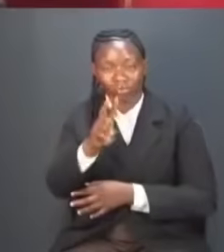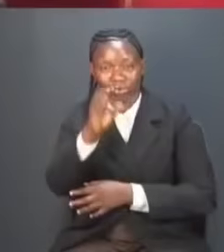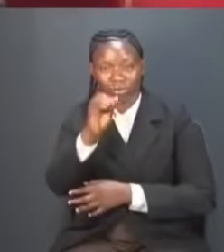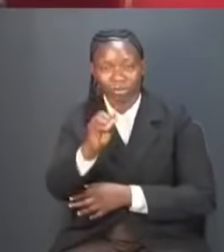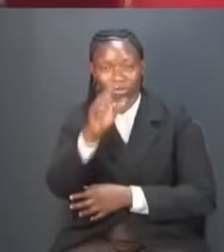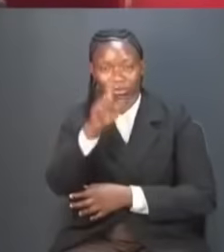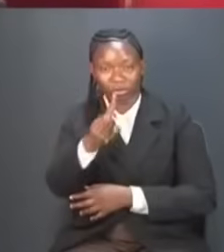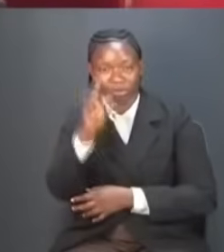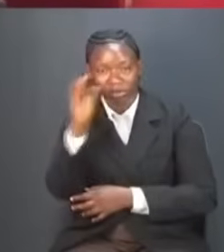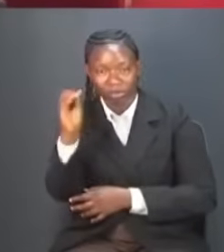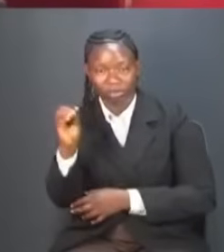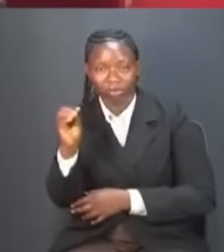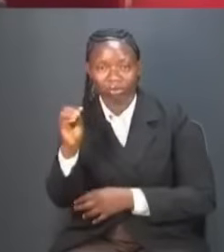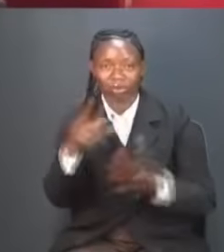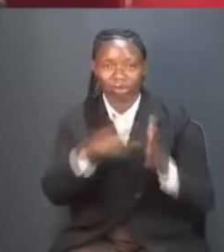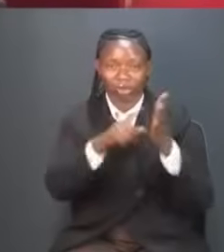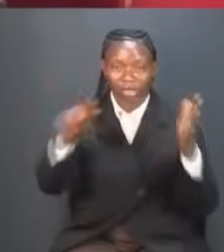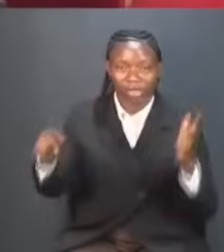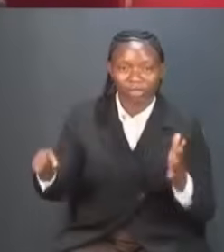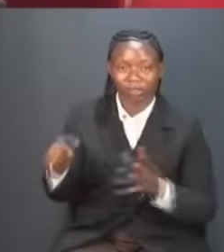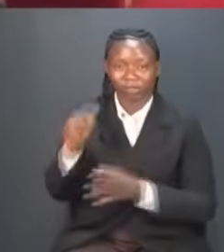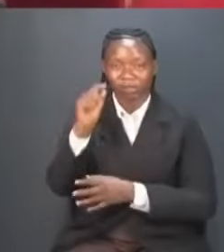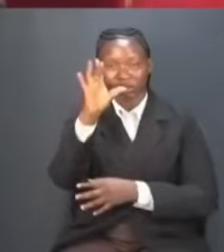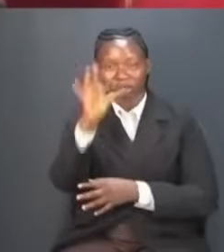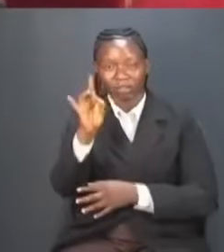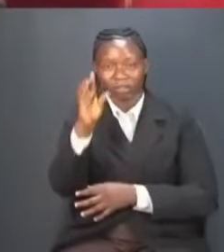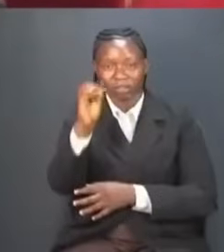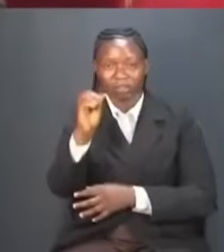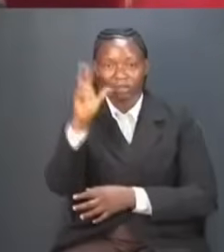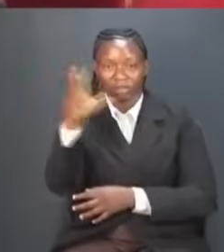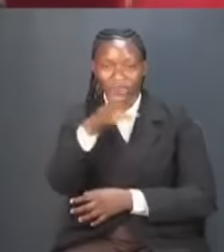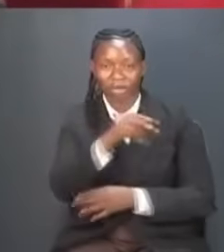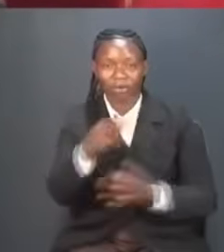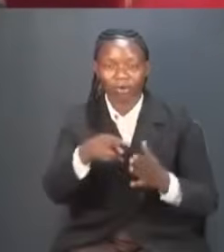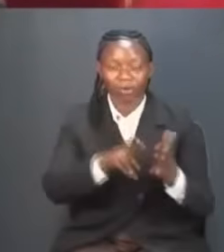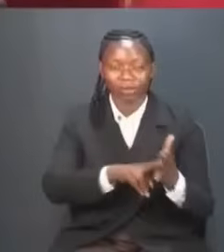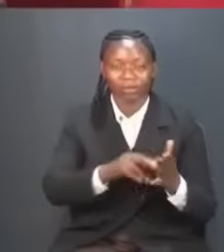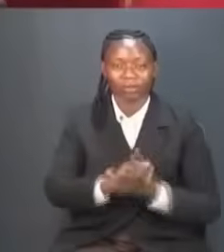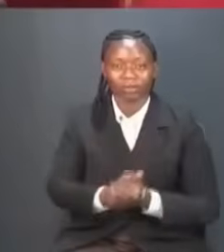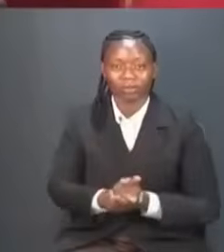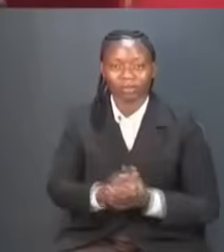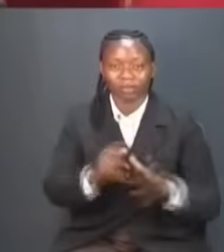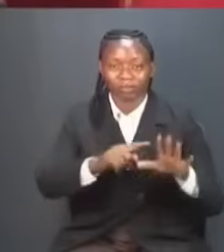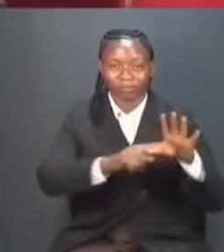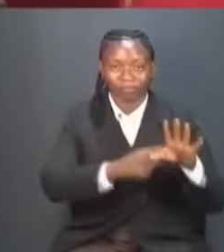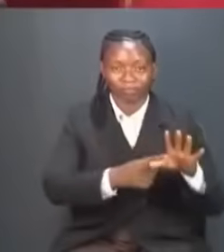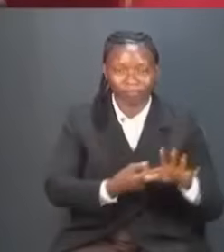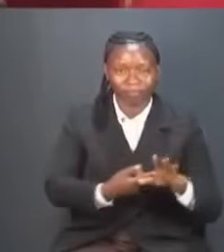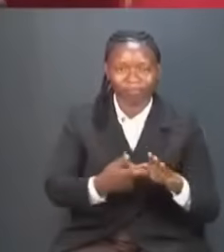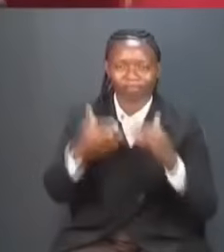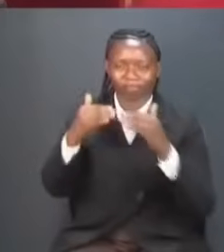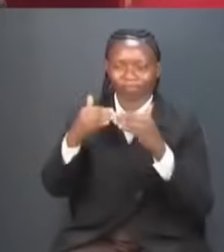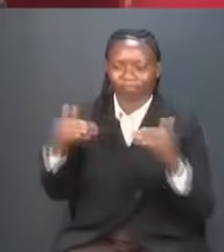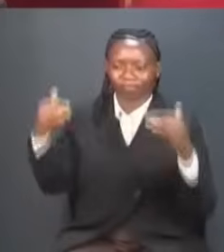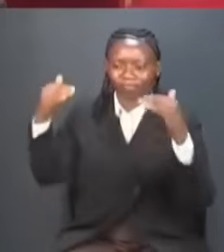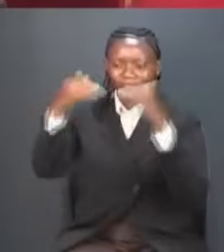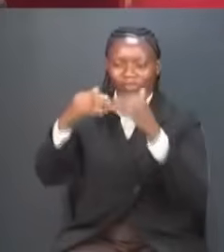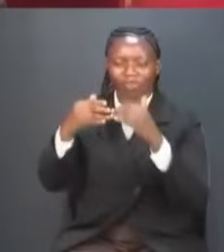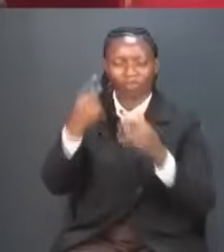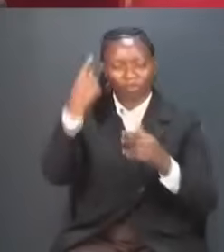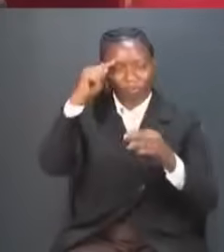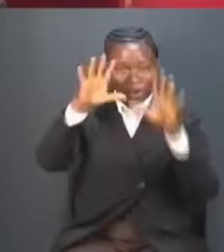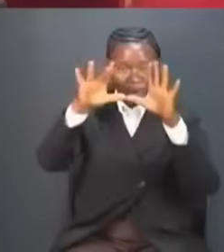2010, Act 803, and its regulations. Establish standards for pest